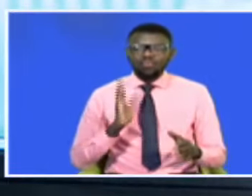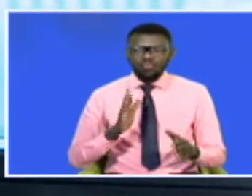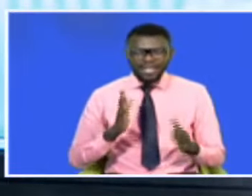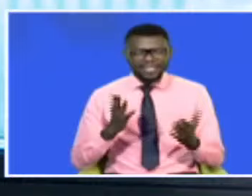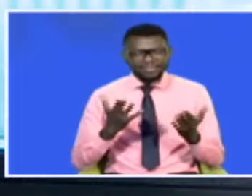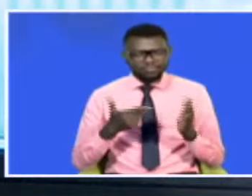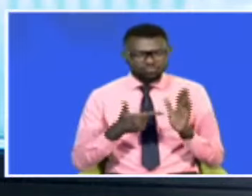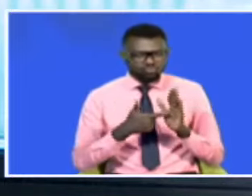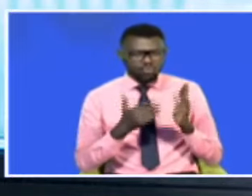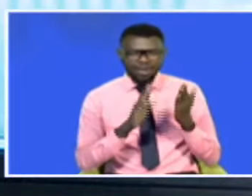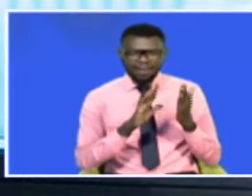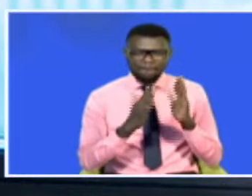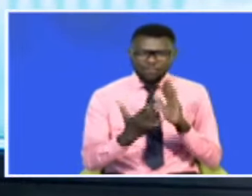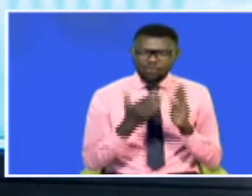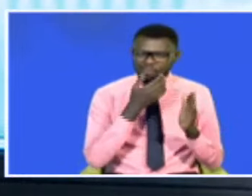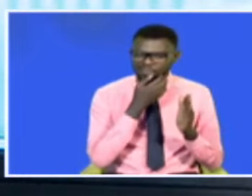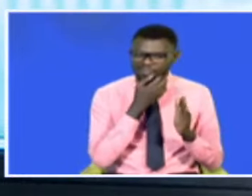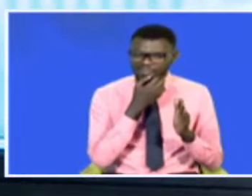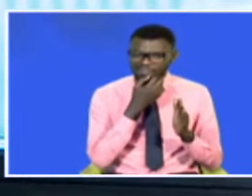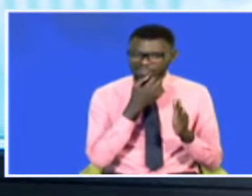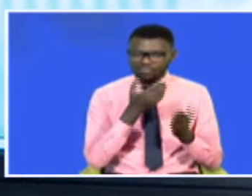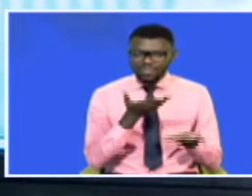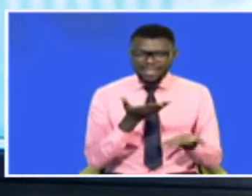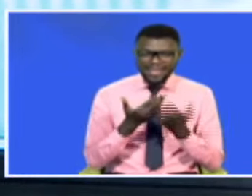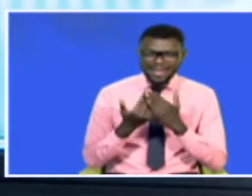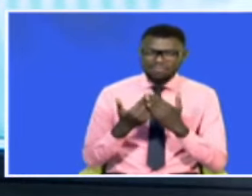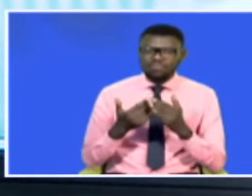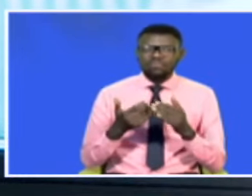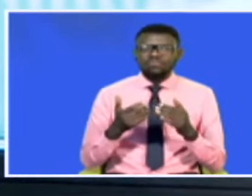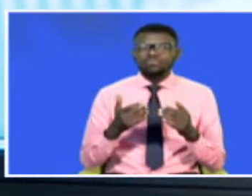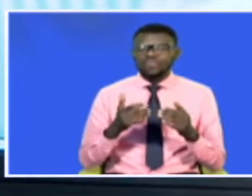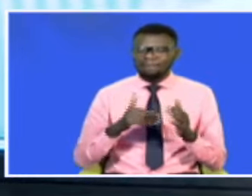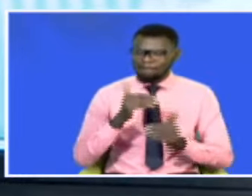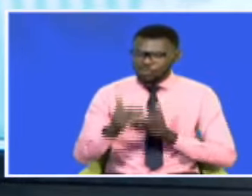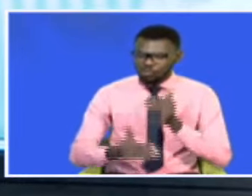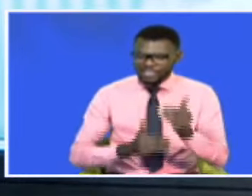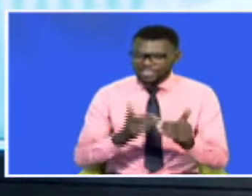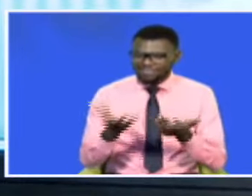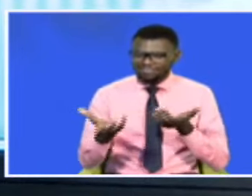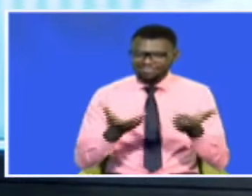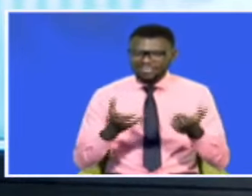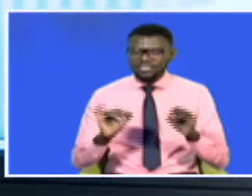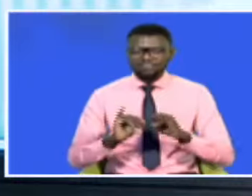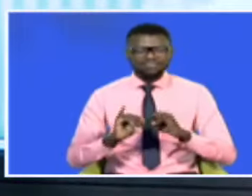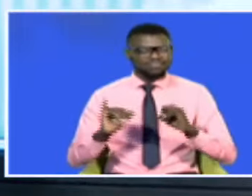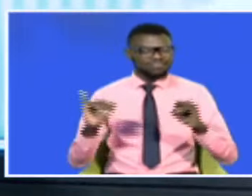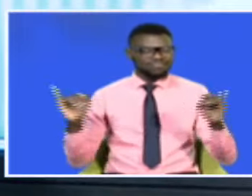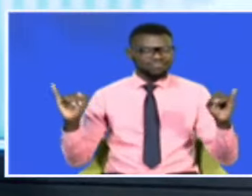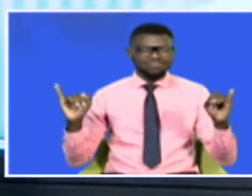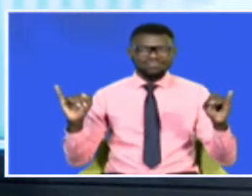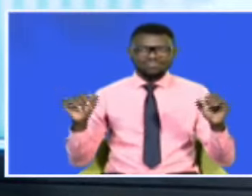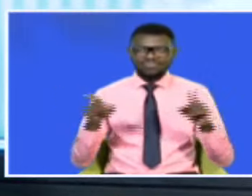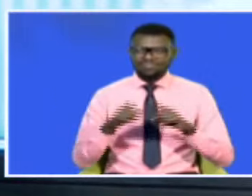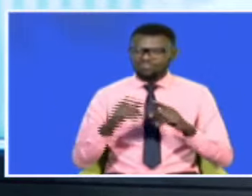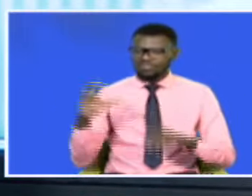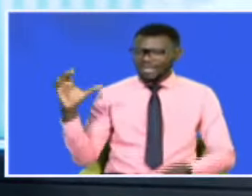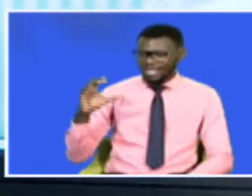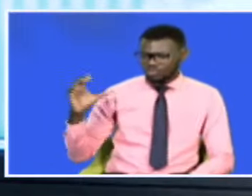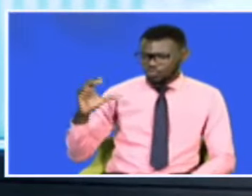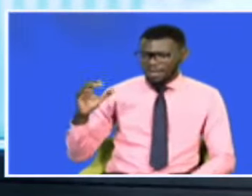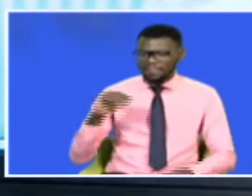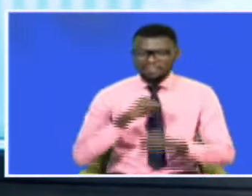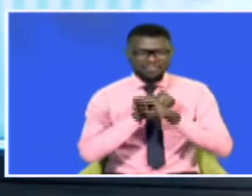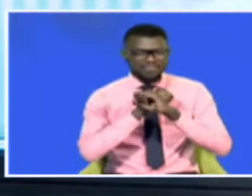participatory approach to help simplify complex trade procedures, close gaps in consumer protection and